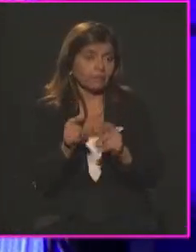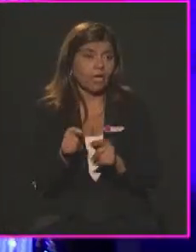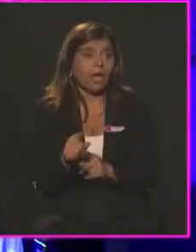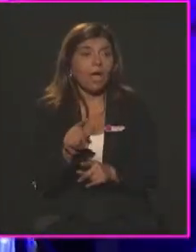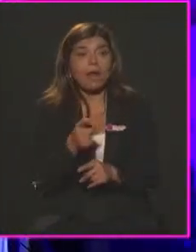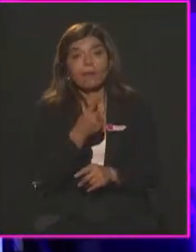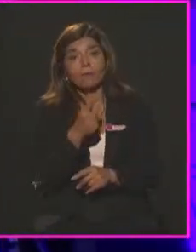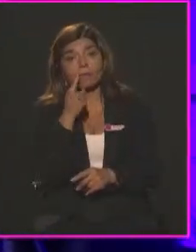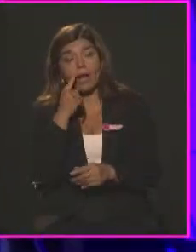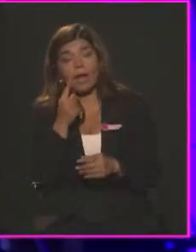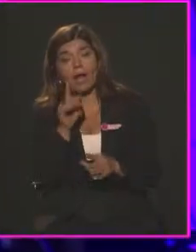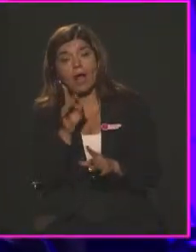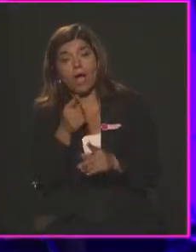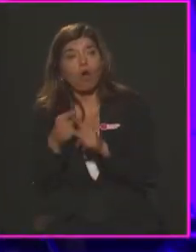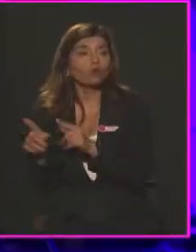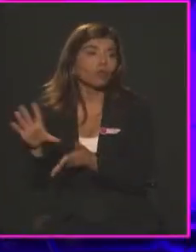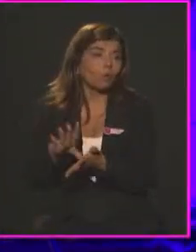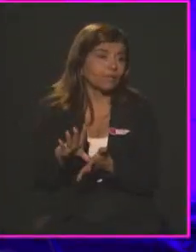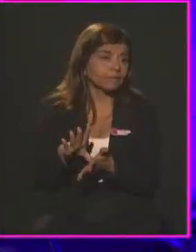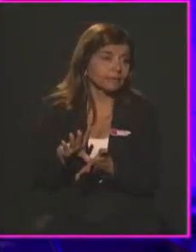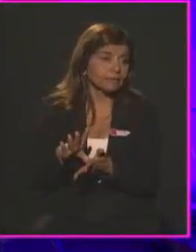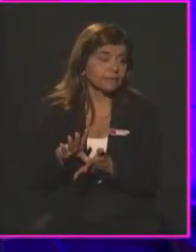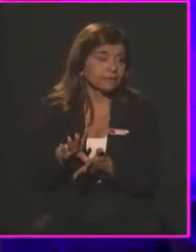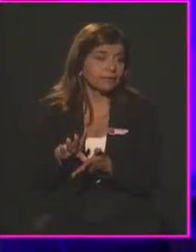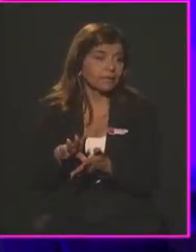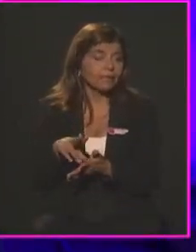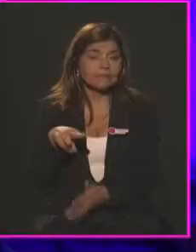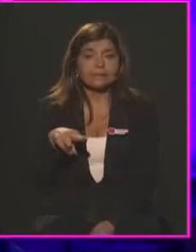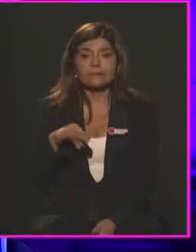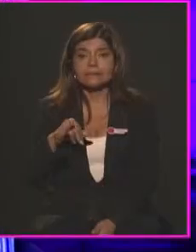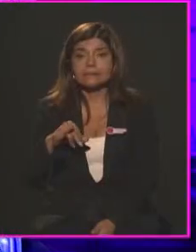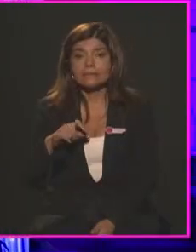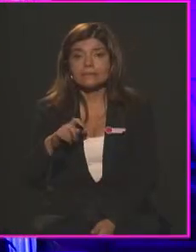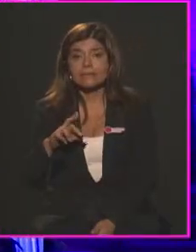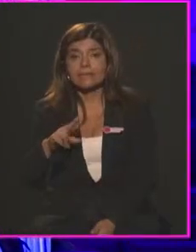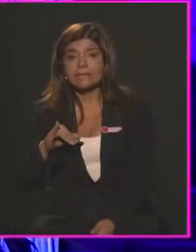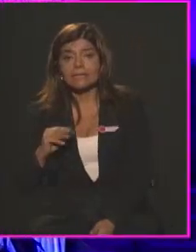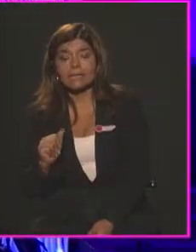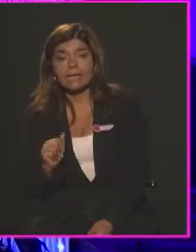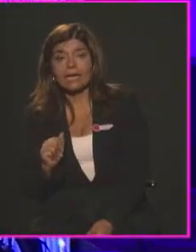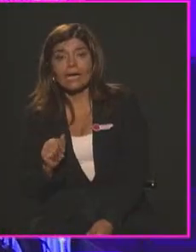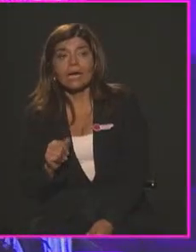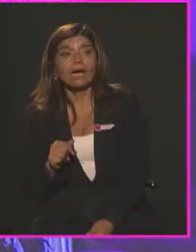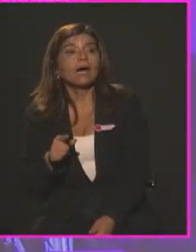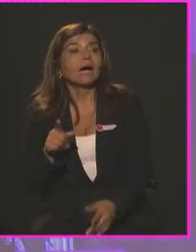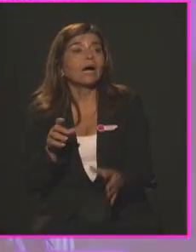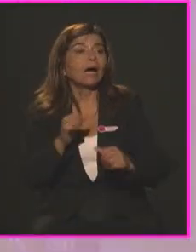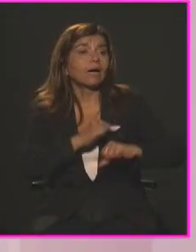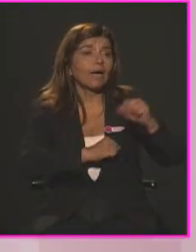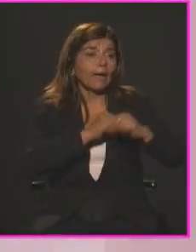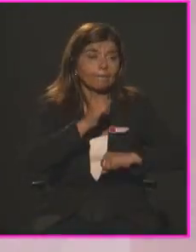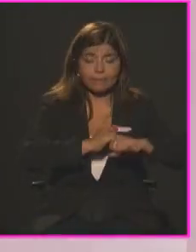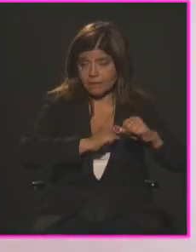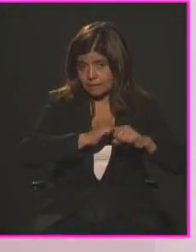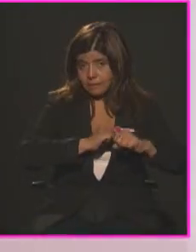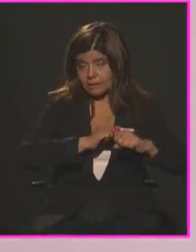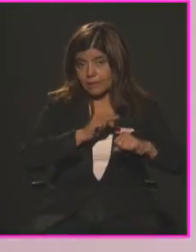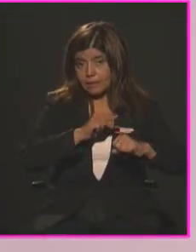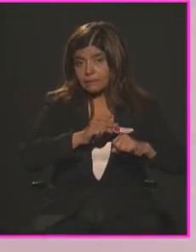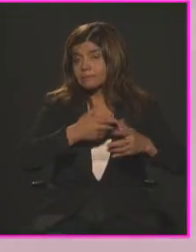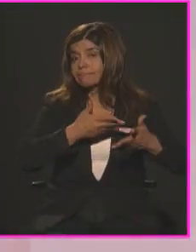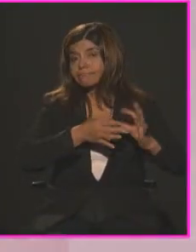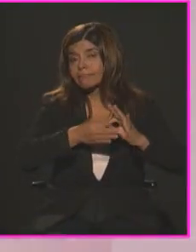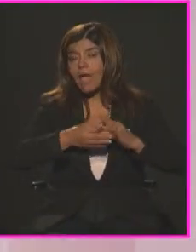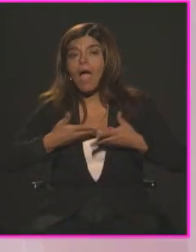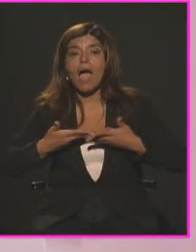this is from Nigeria, and this is a company called Cold Hubs. They provide solar-powered cold storage